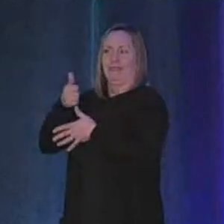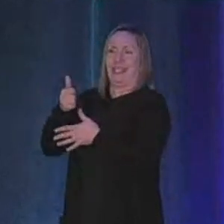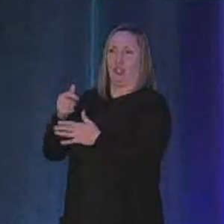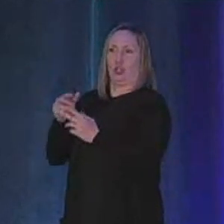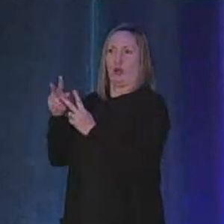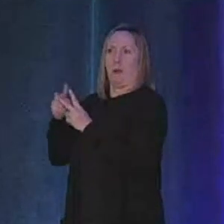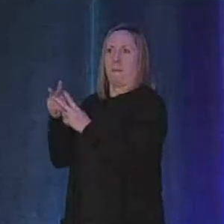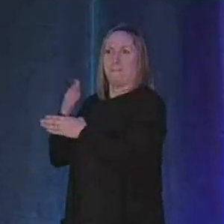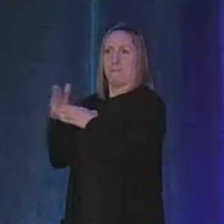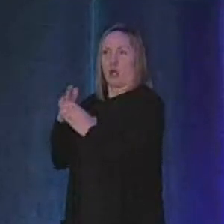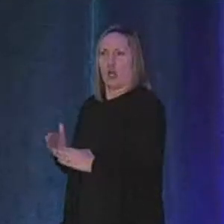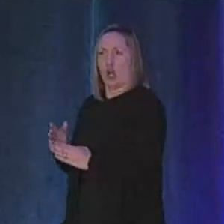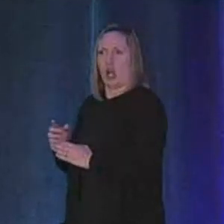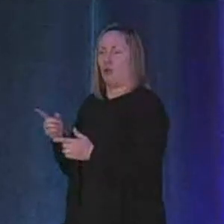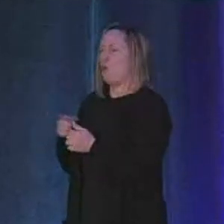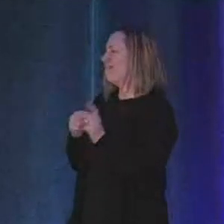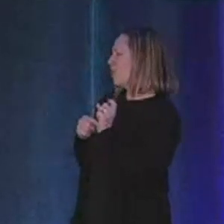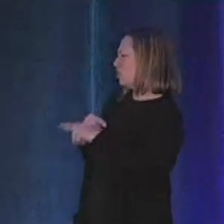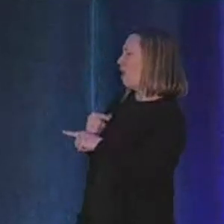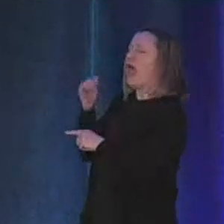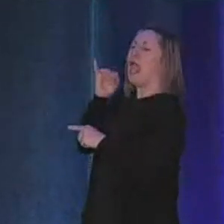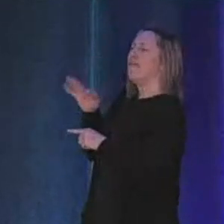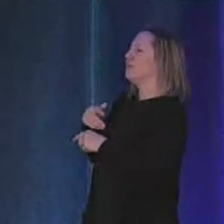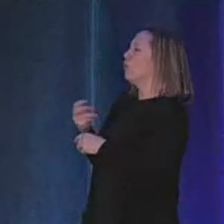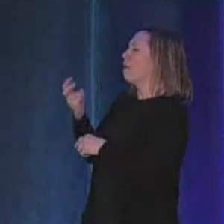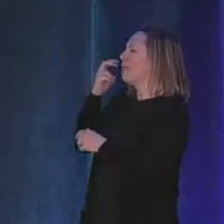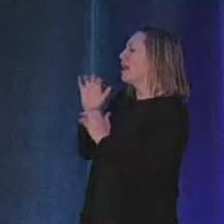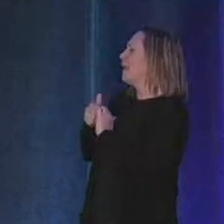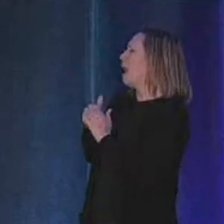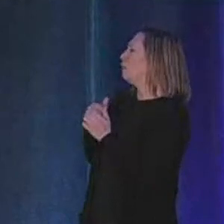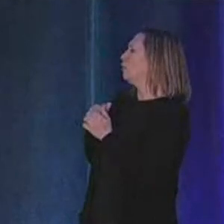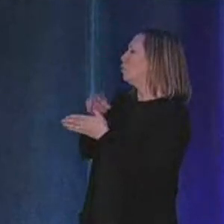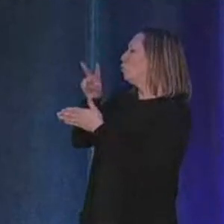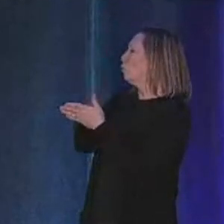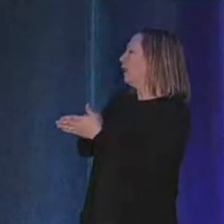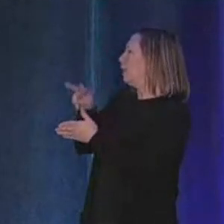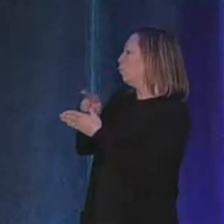questions they asked her was like, if you're blind, how do you read?